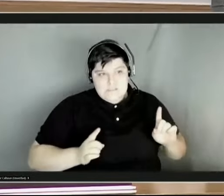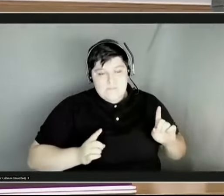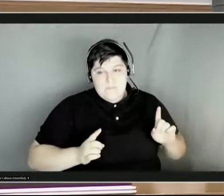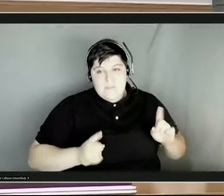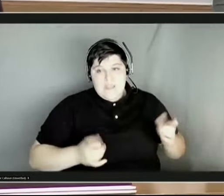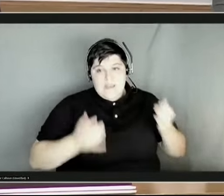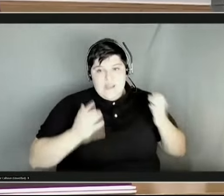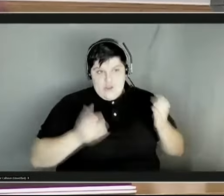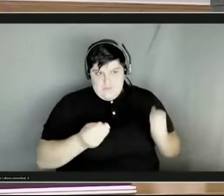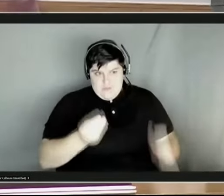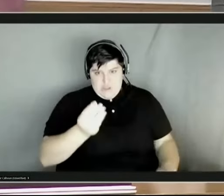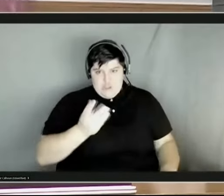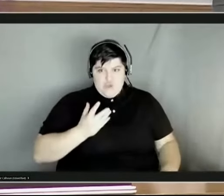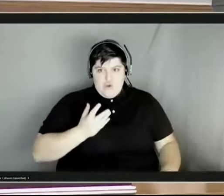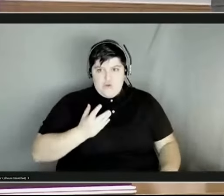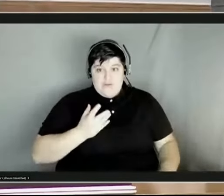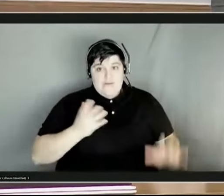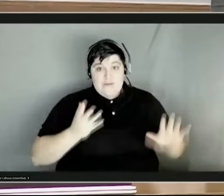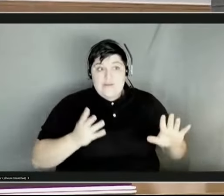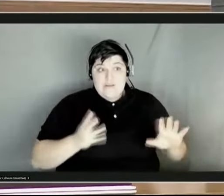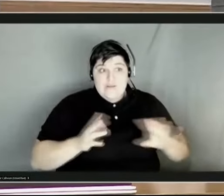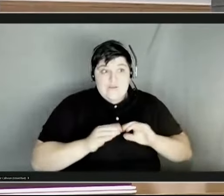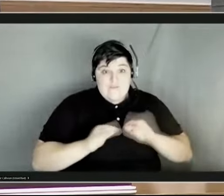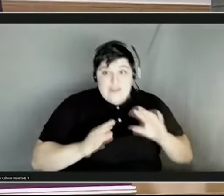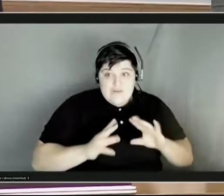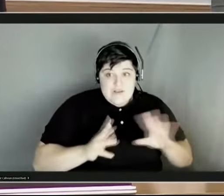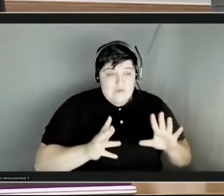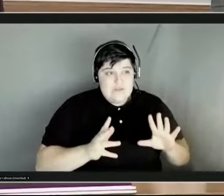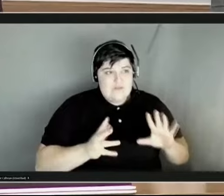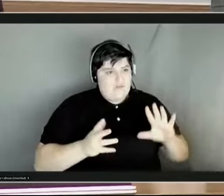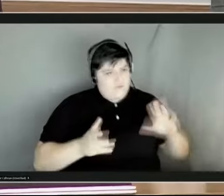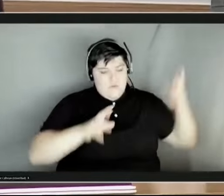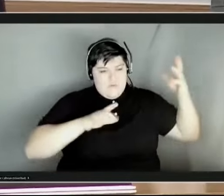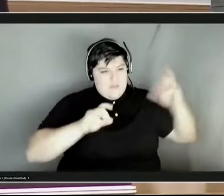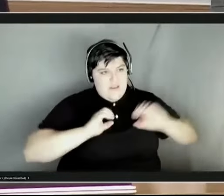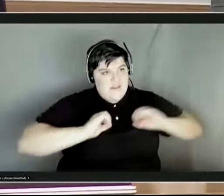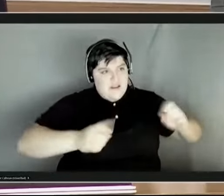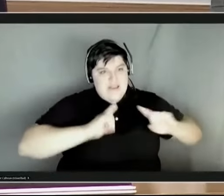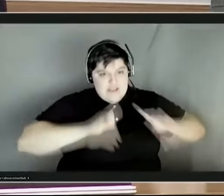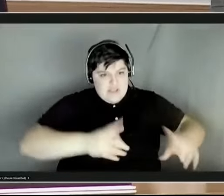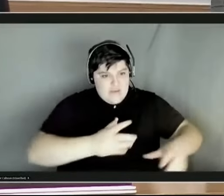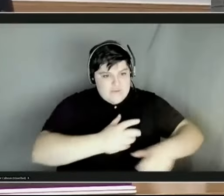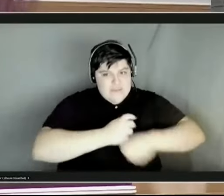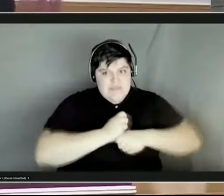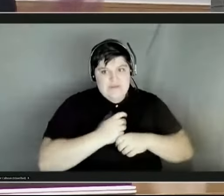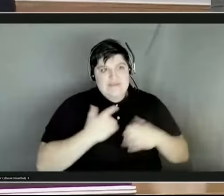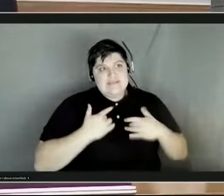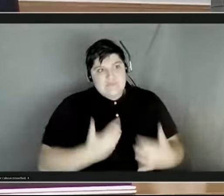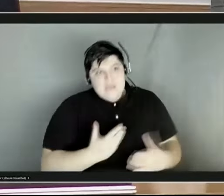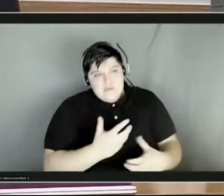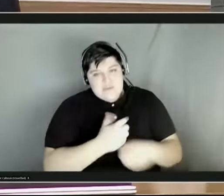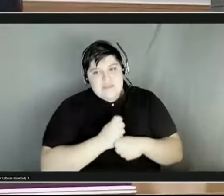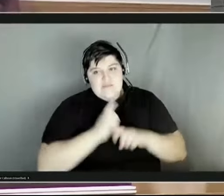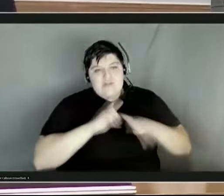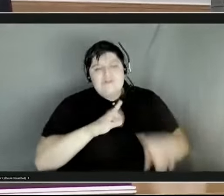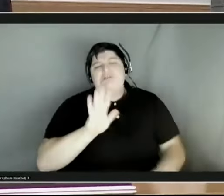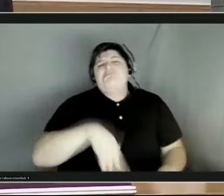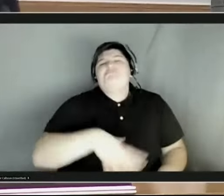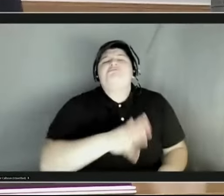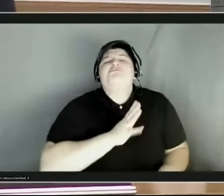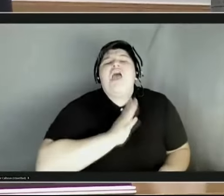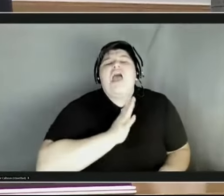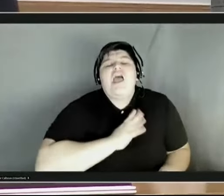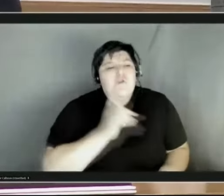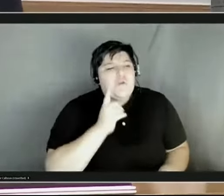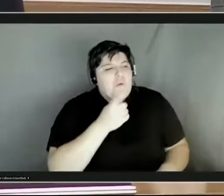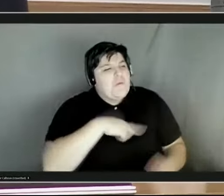being told, in fact, I was so disturbed by the non-answers that I got because I usually got the answer, it's fine, we check.